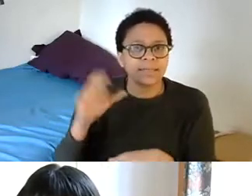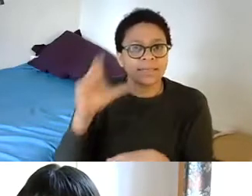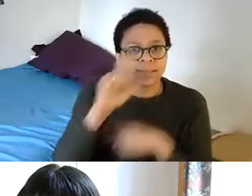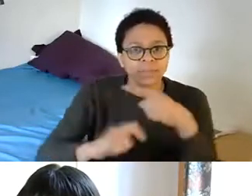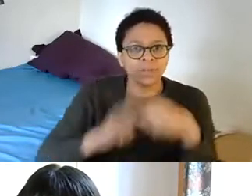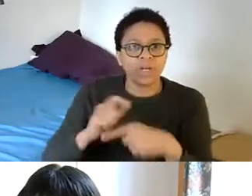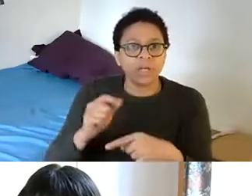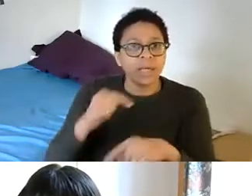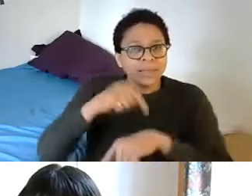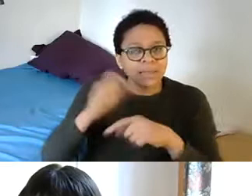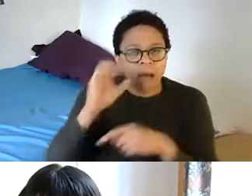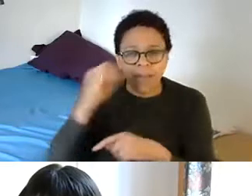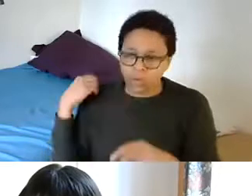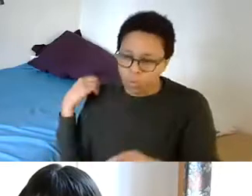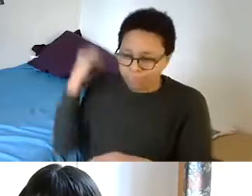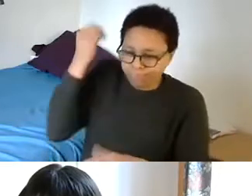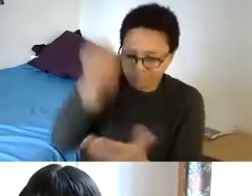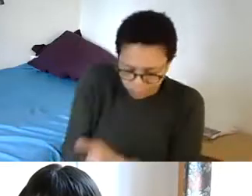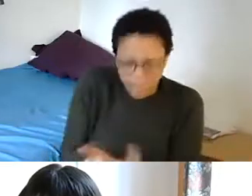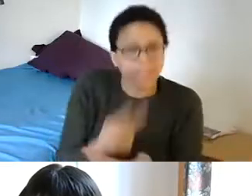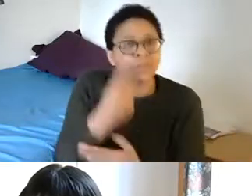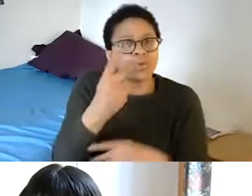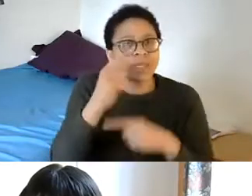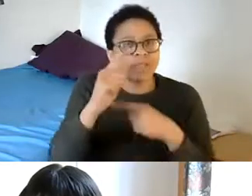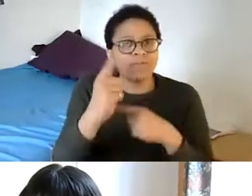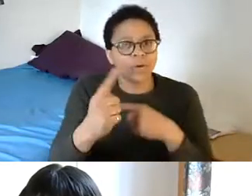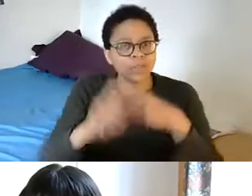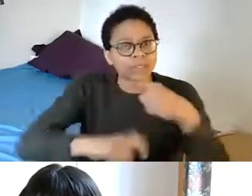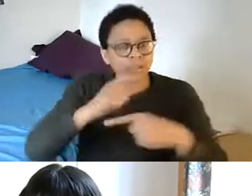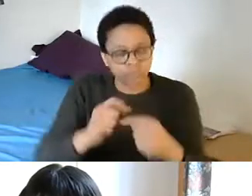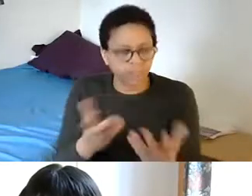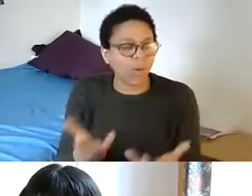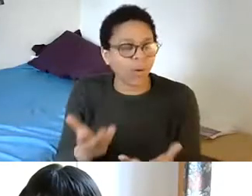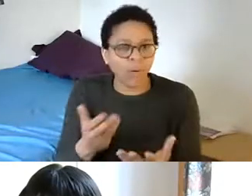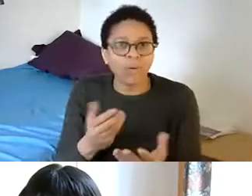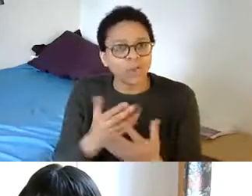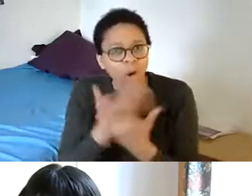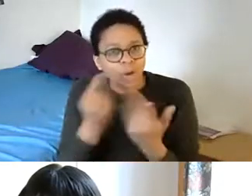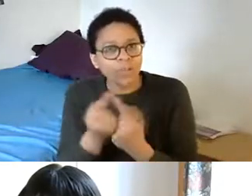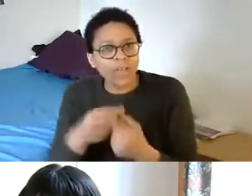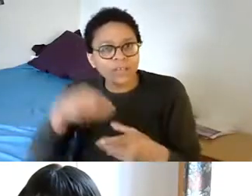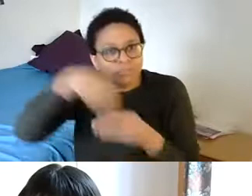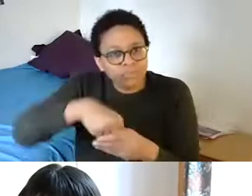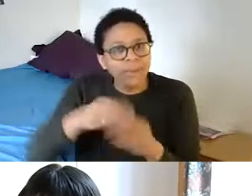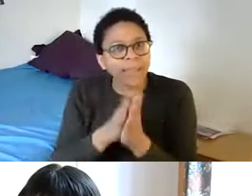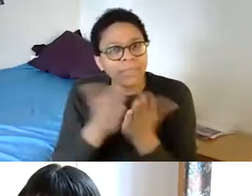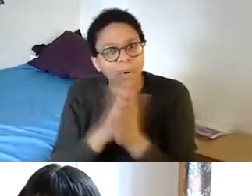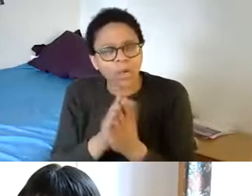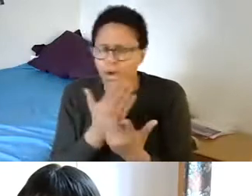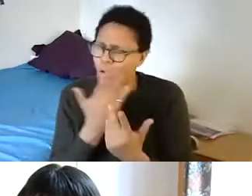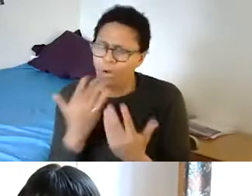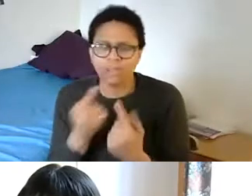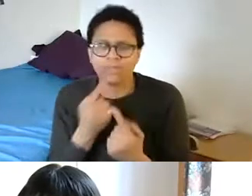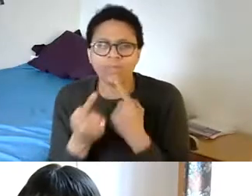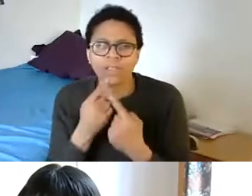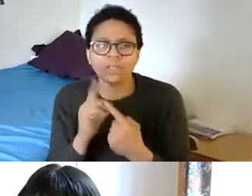and, who's owned it and the history of it, and it's kind of got memories embedded in it. But I suppose just picking up on a little bit of what